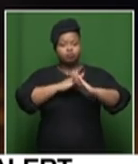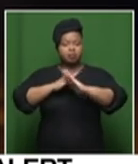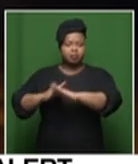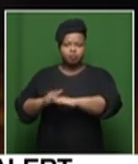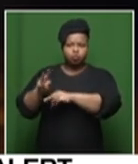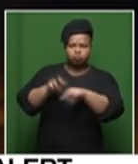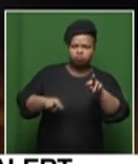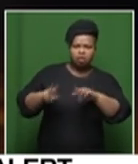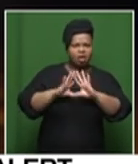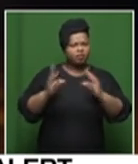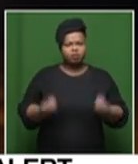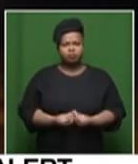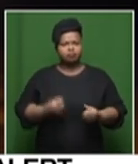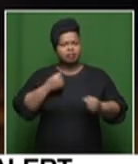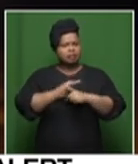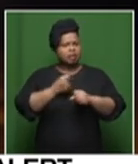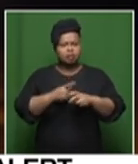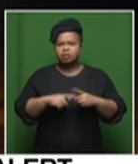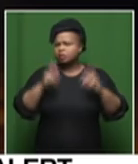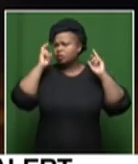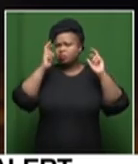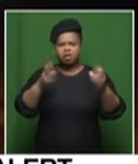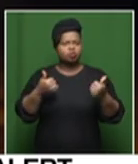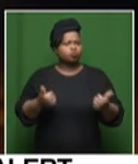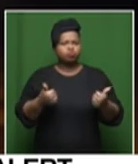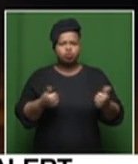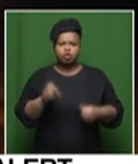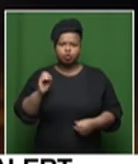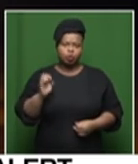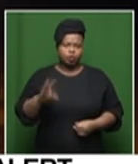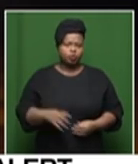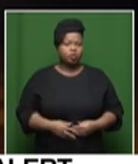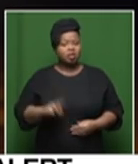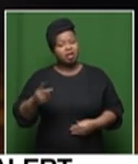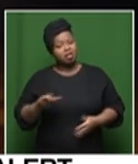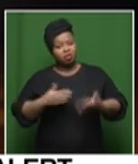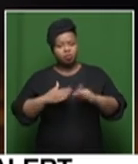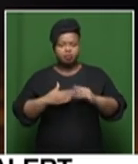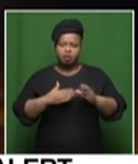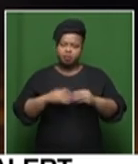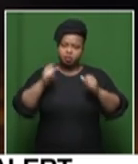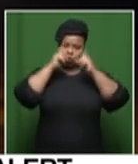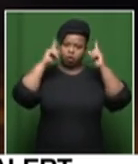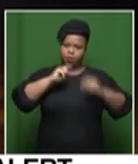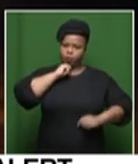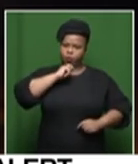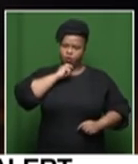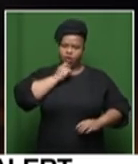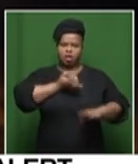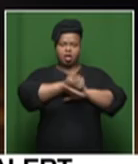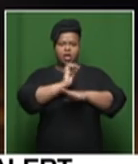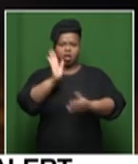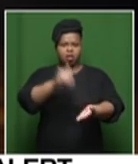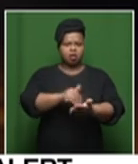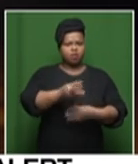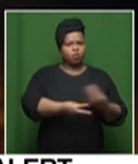Taxis are running smoothly. Buses are running smoothly in Soweto as well. Some of the residents that have woken up bright and early to get to work this